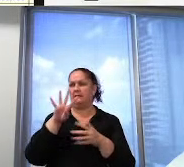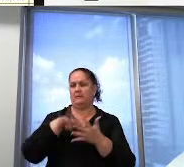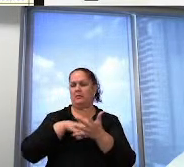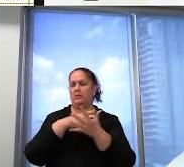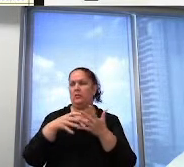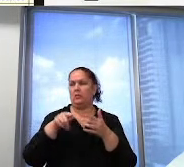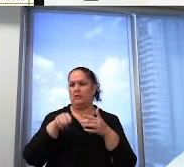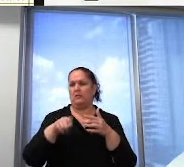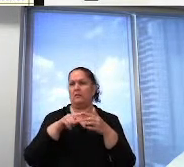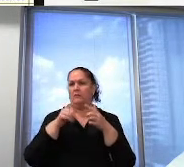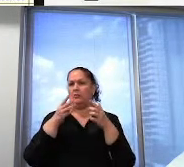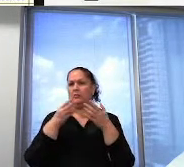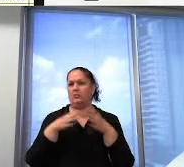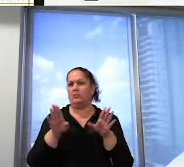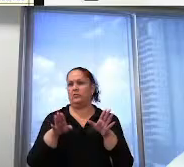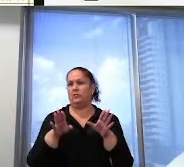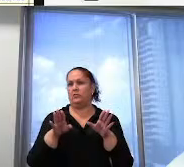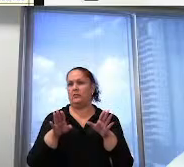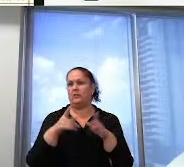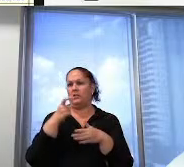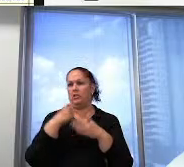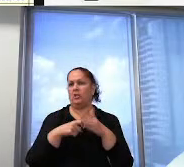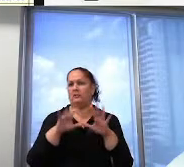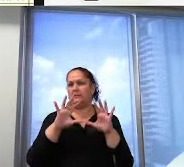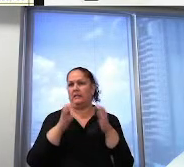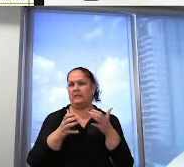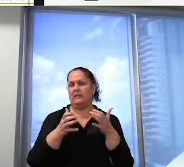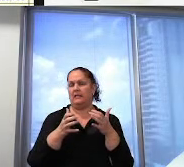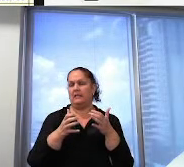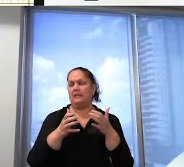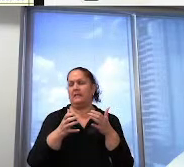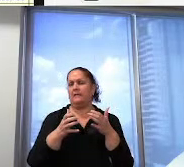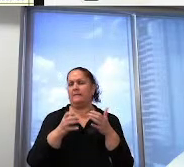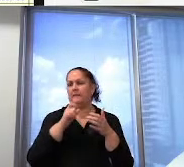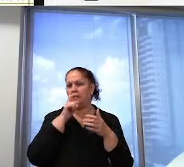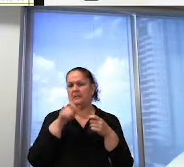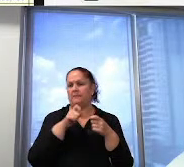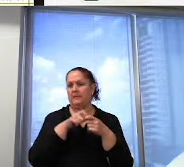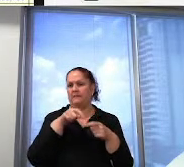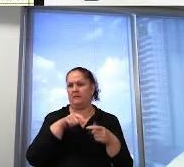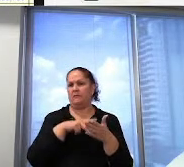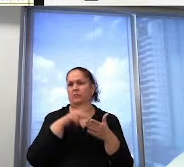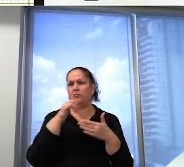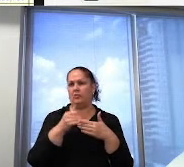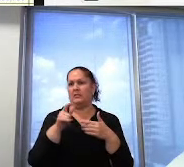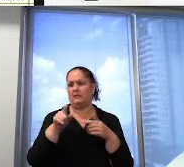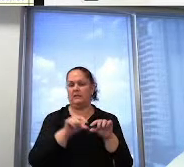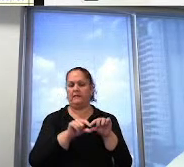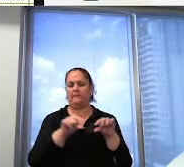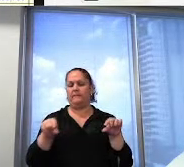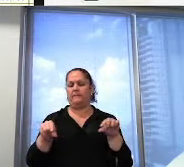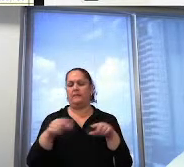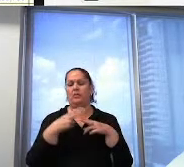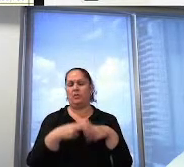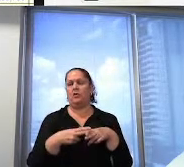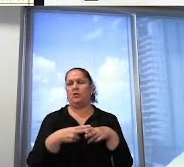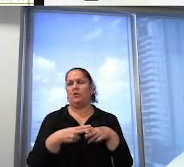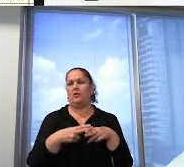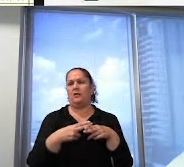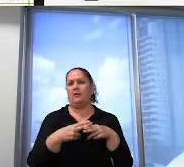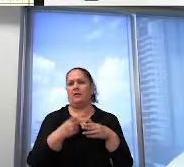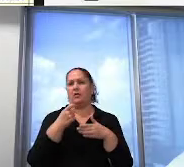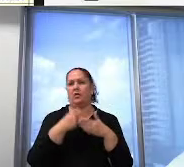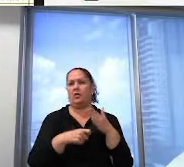again, in this worksheet for general cost categories, not tied to specific projects, there's an account